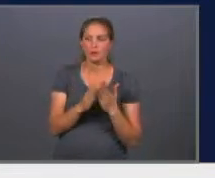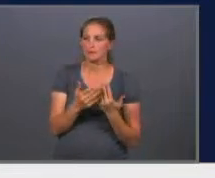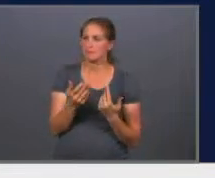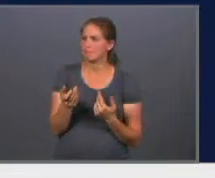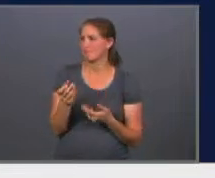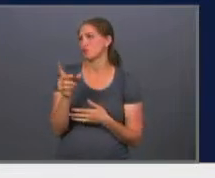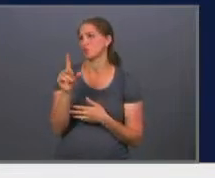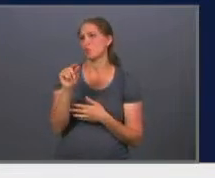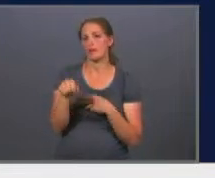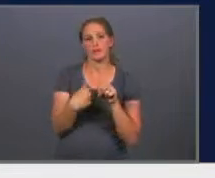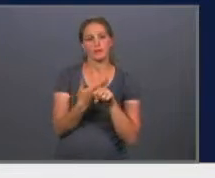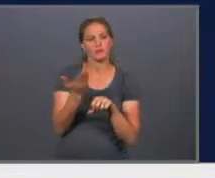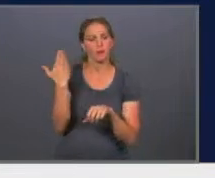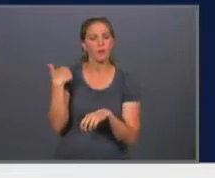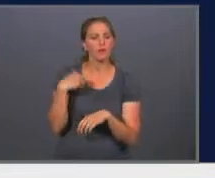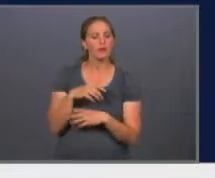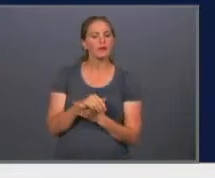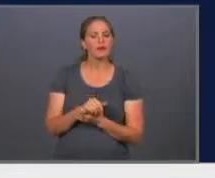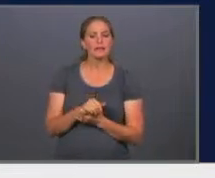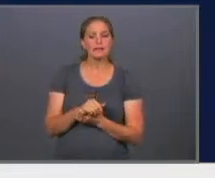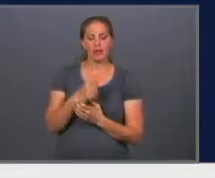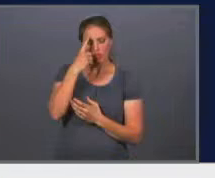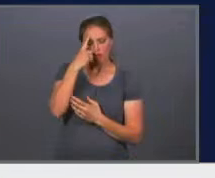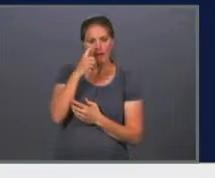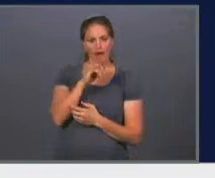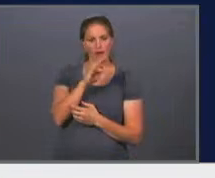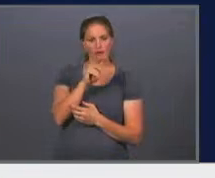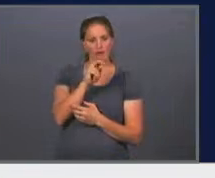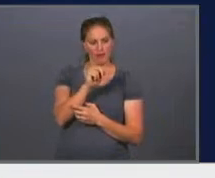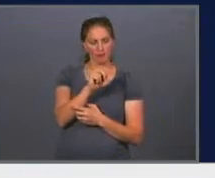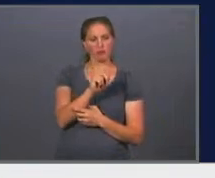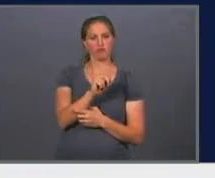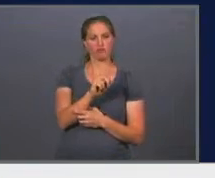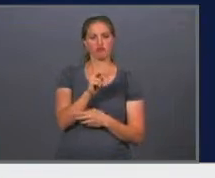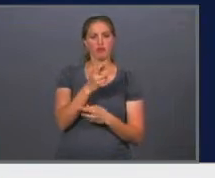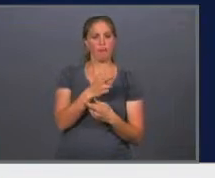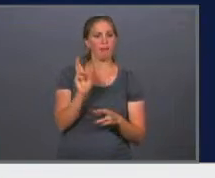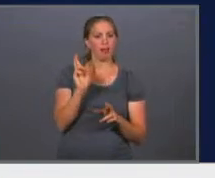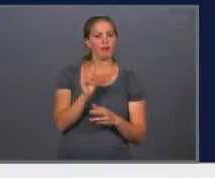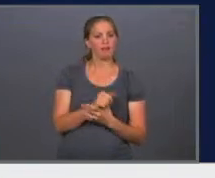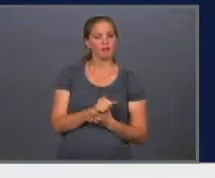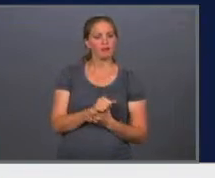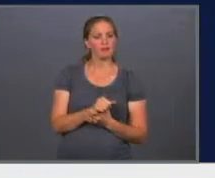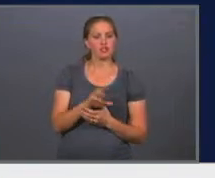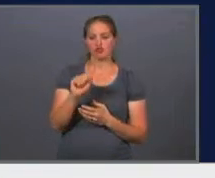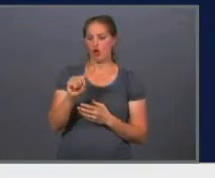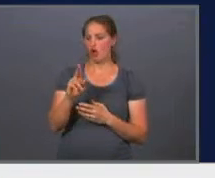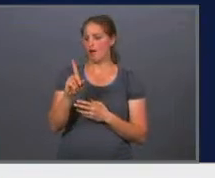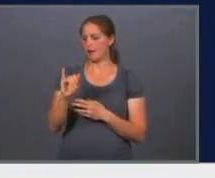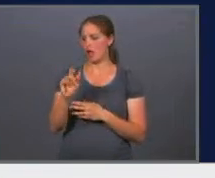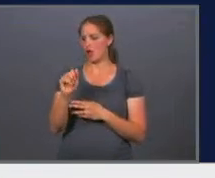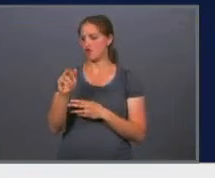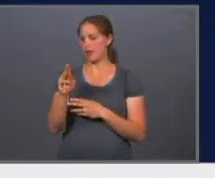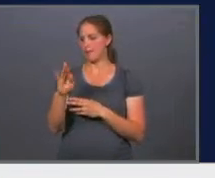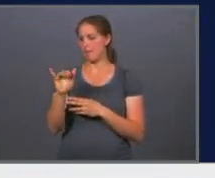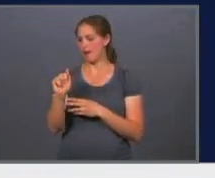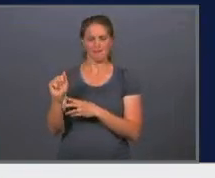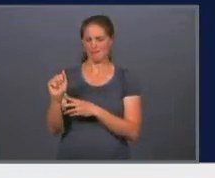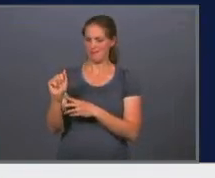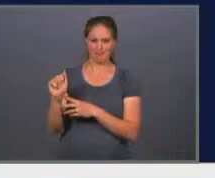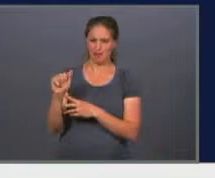2 decades ago considered Iran a republic. Saudi Arabia, under no conditions, is a